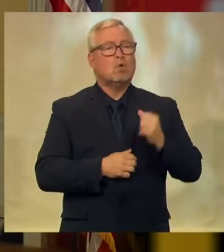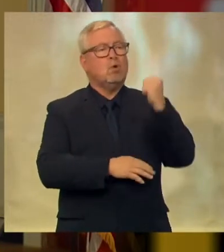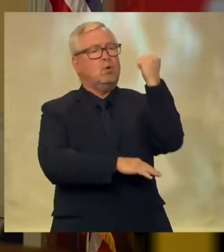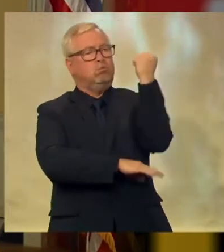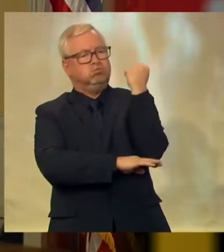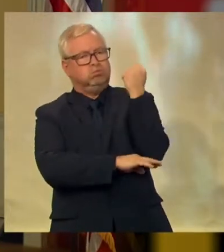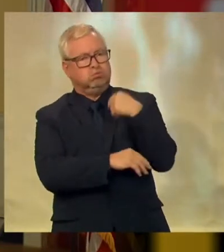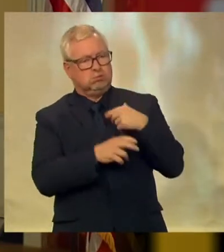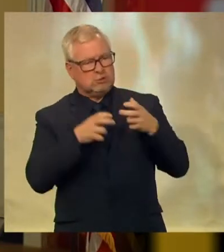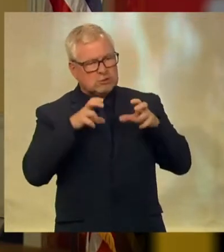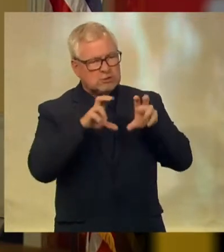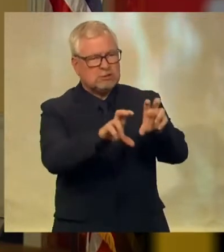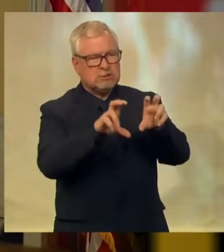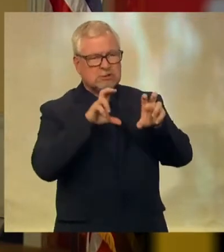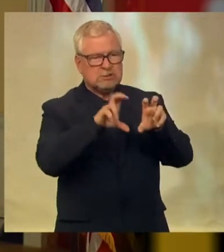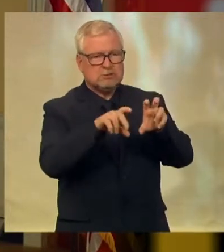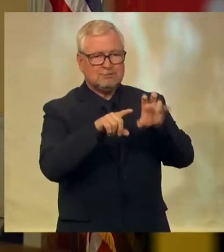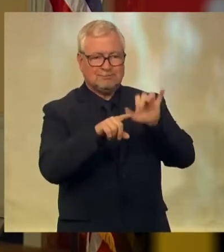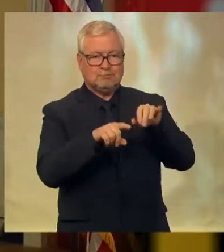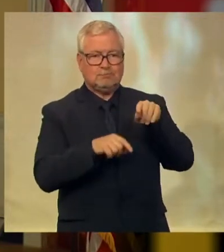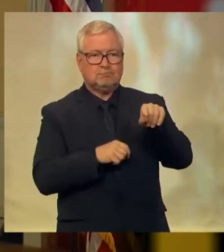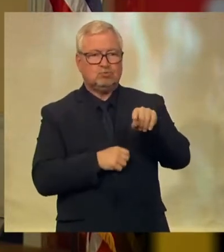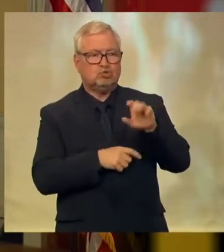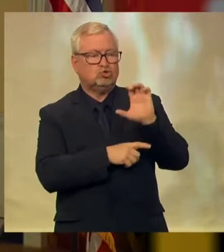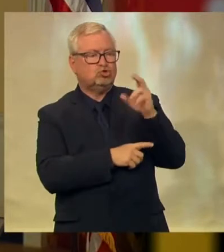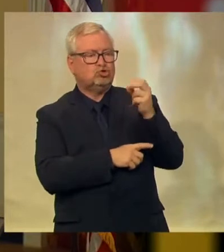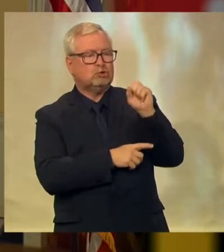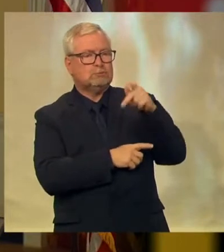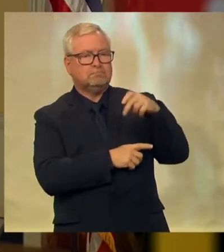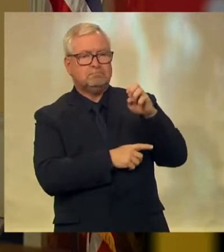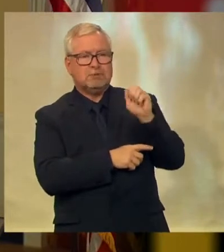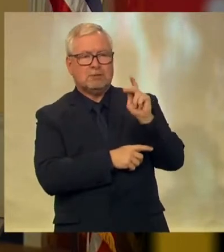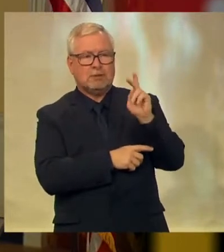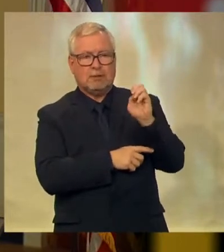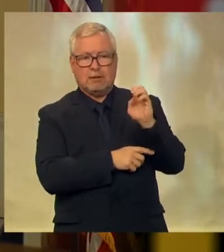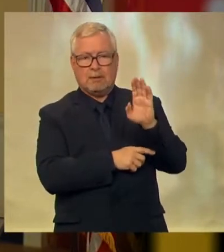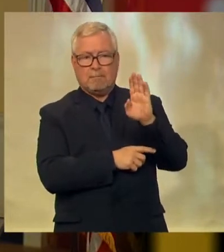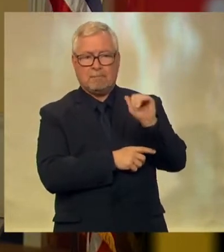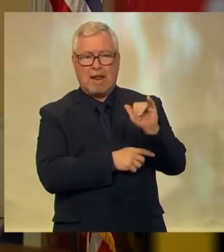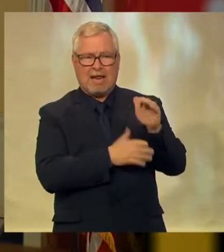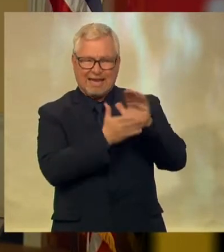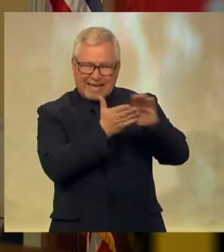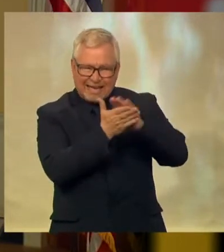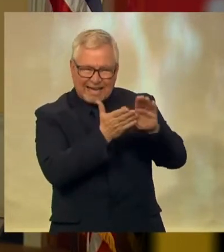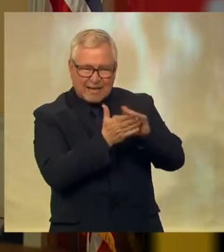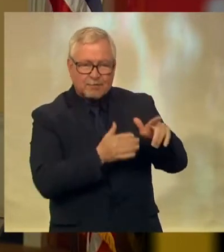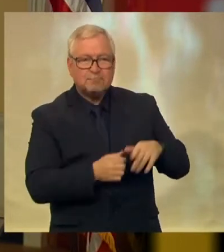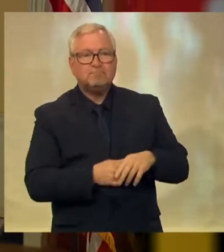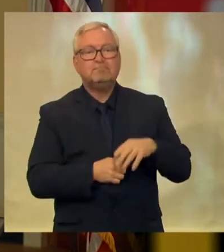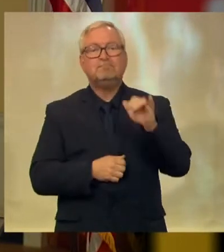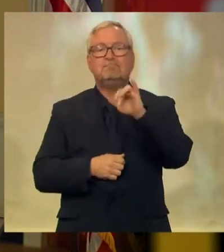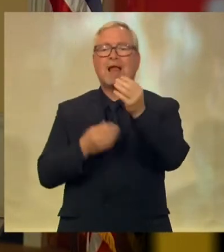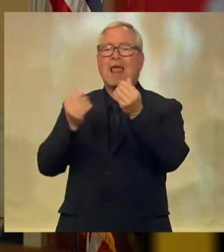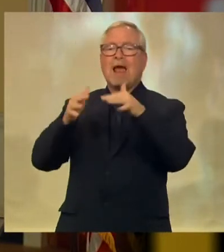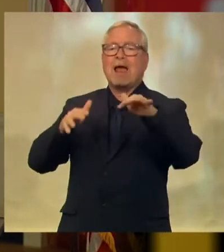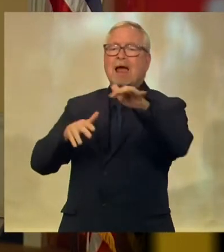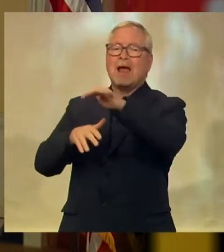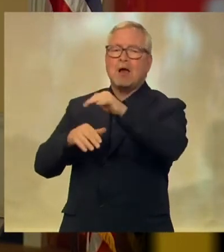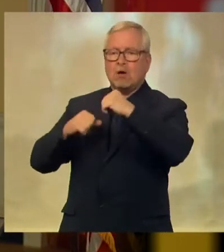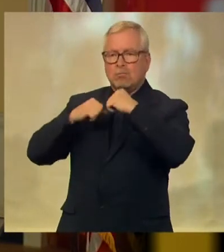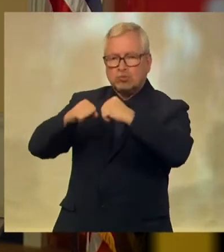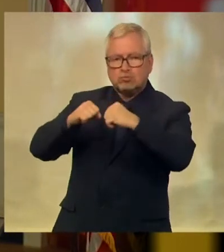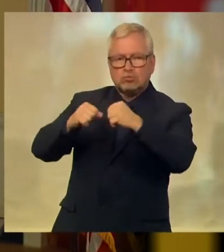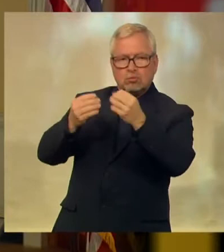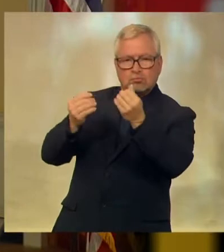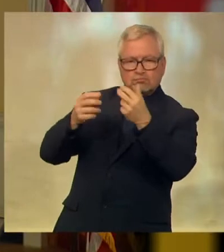Bay restoration efforts, program open space, and other land preservation programs, and by setting bold goals